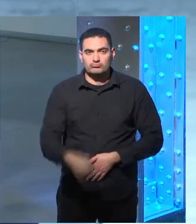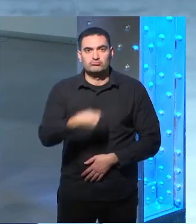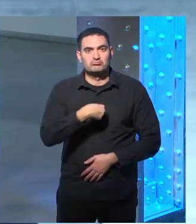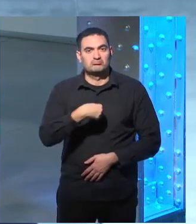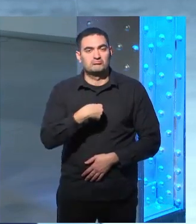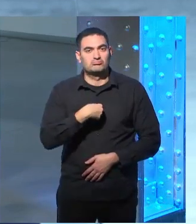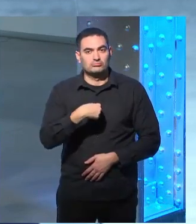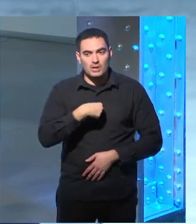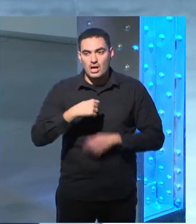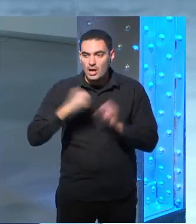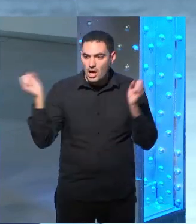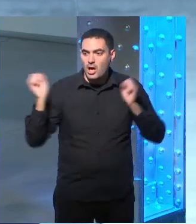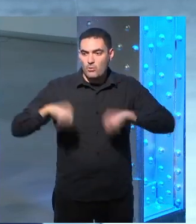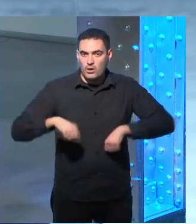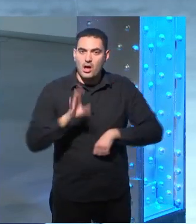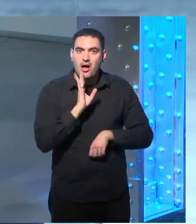I